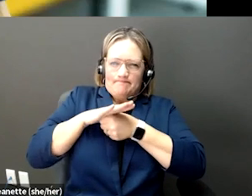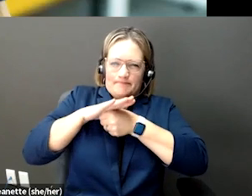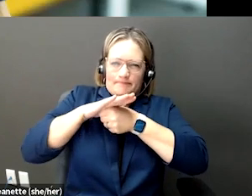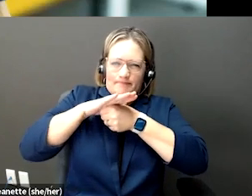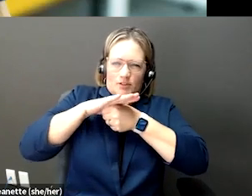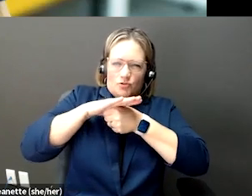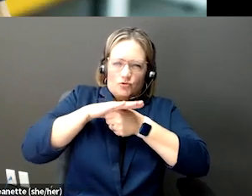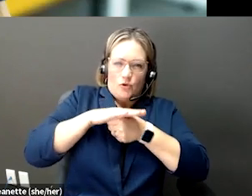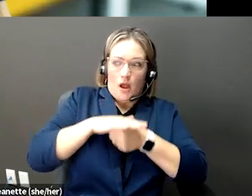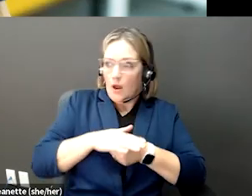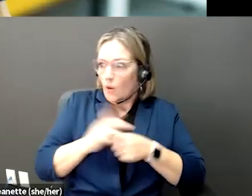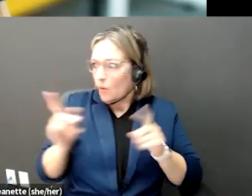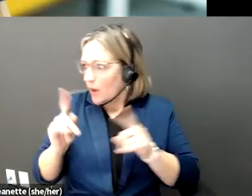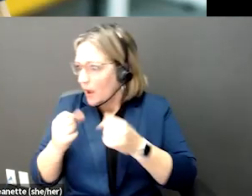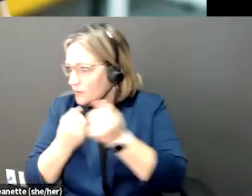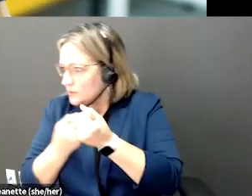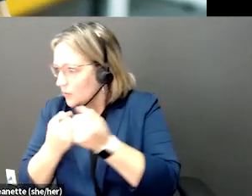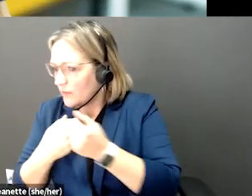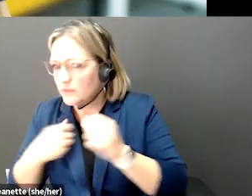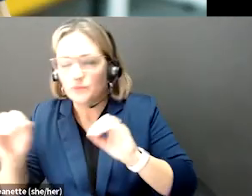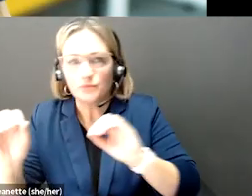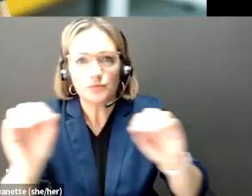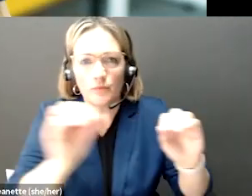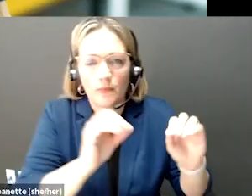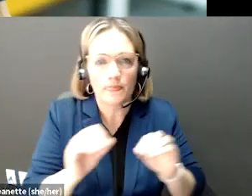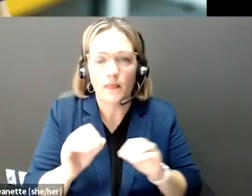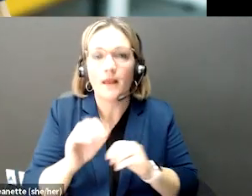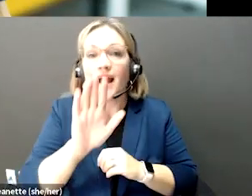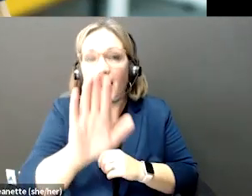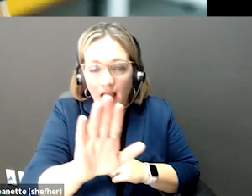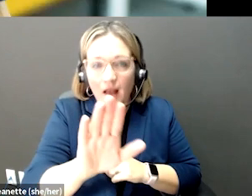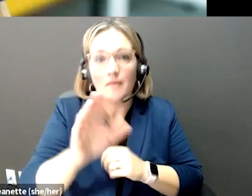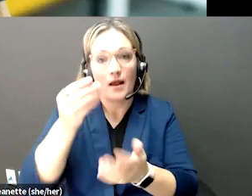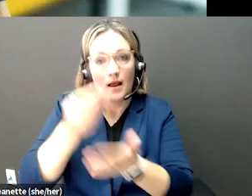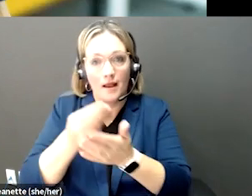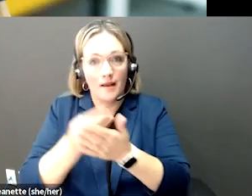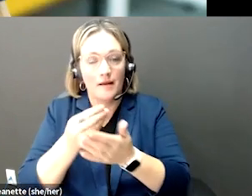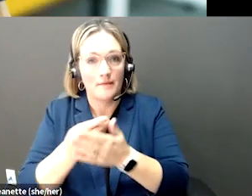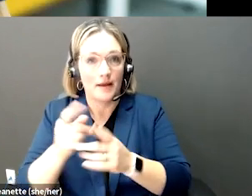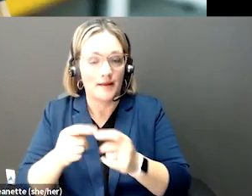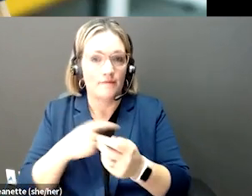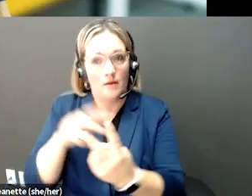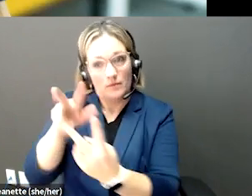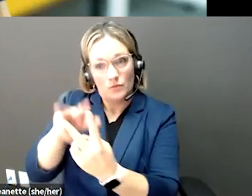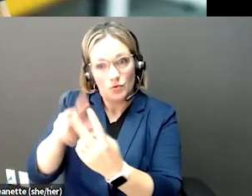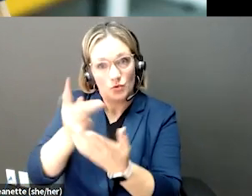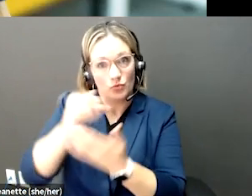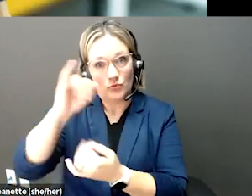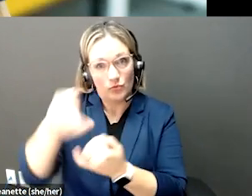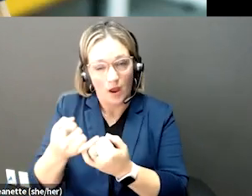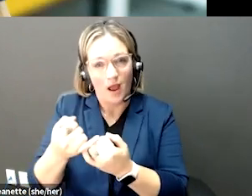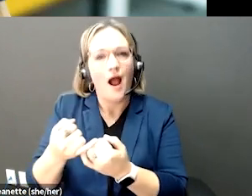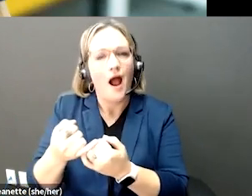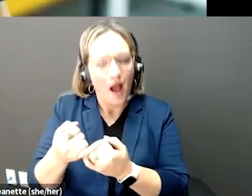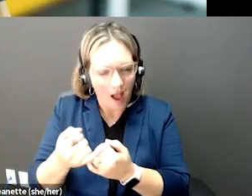support network. Now, having the funding through Special Needs and Moving On project, I was slowly